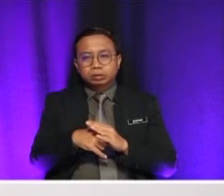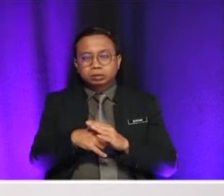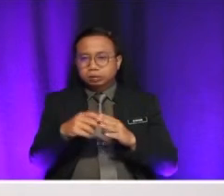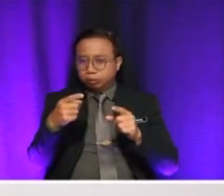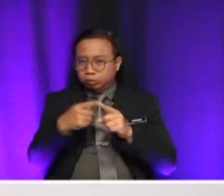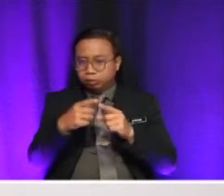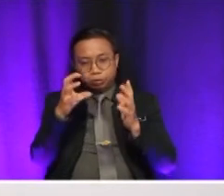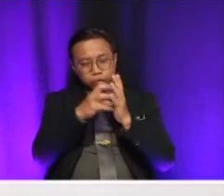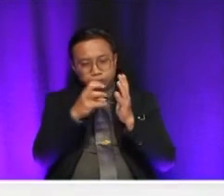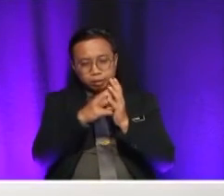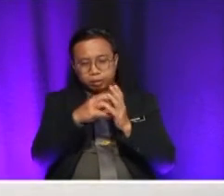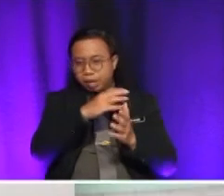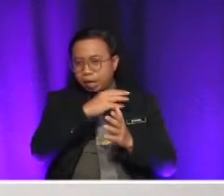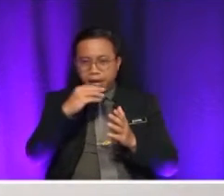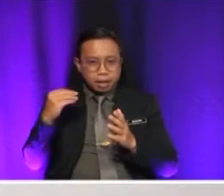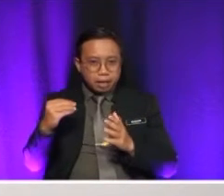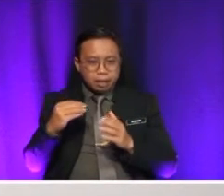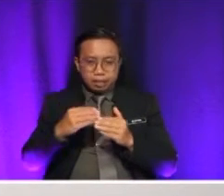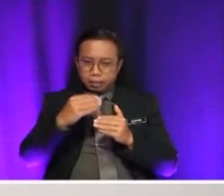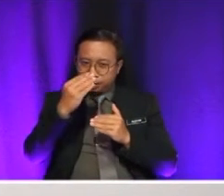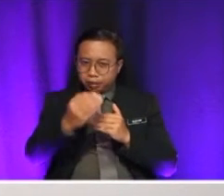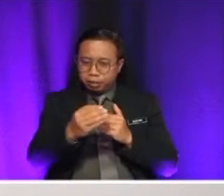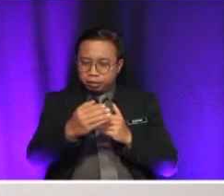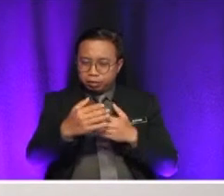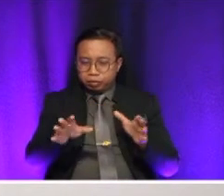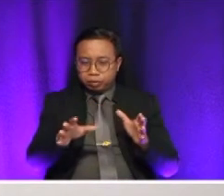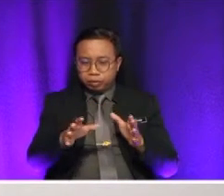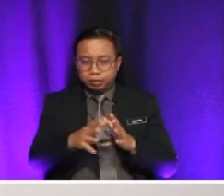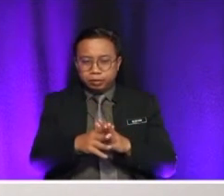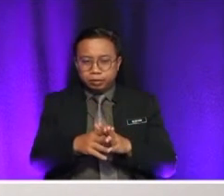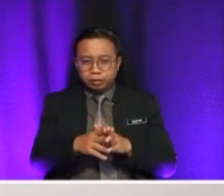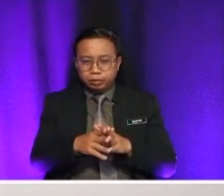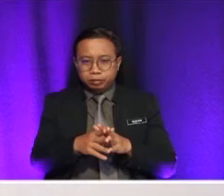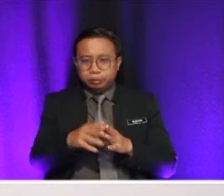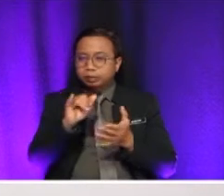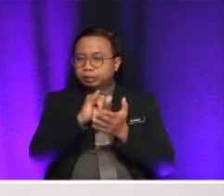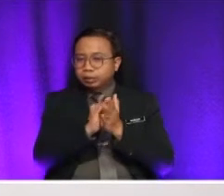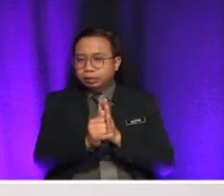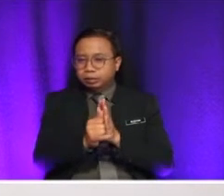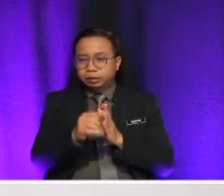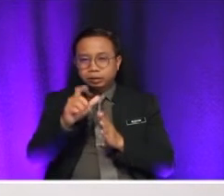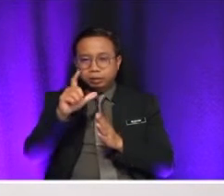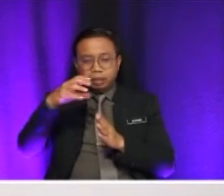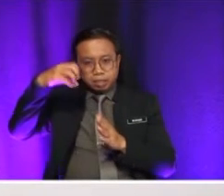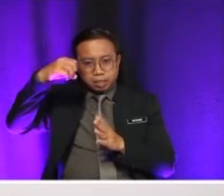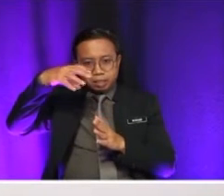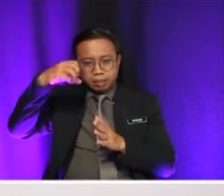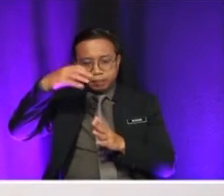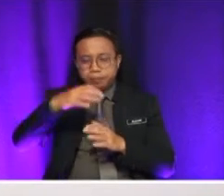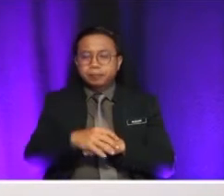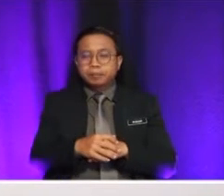the socket. And then the sentence after the gap also says dozen of these lamps can be charged from a single